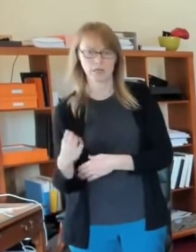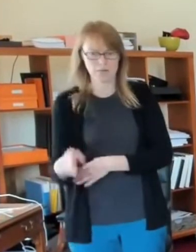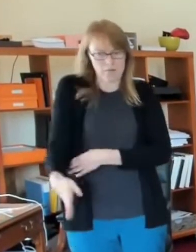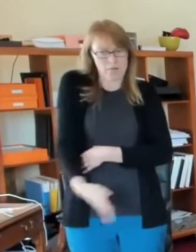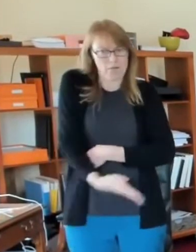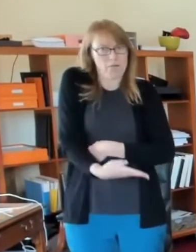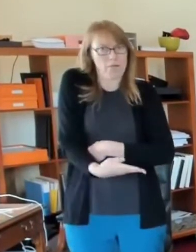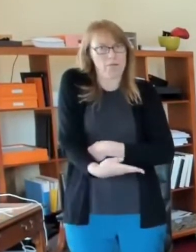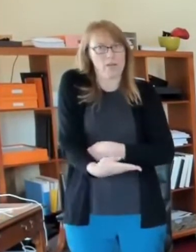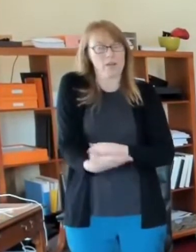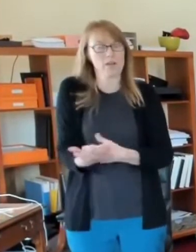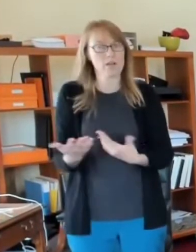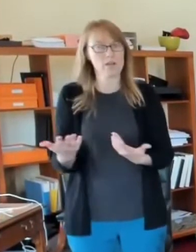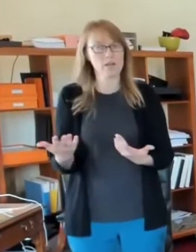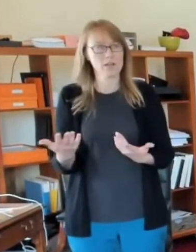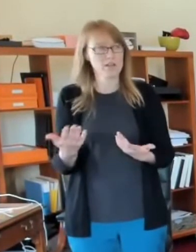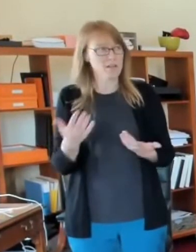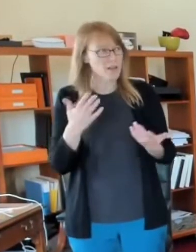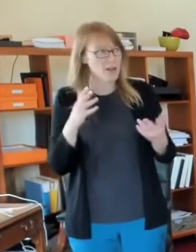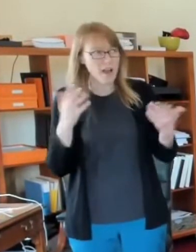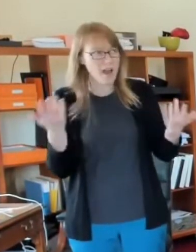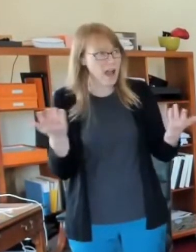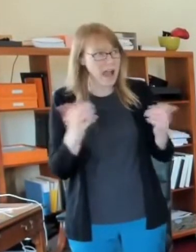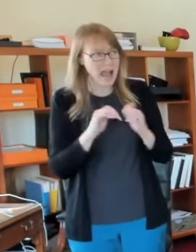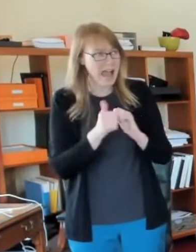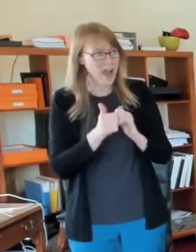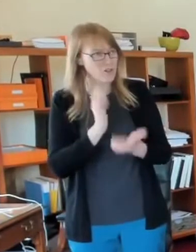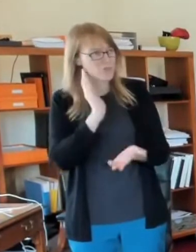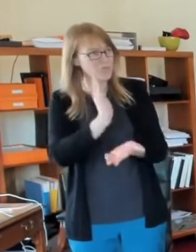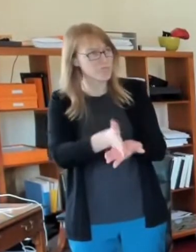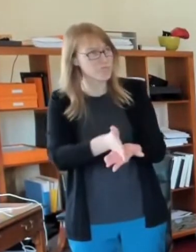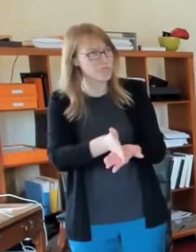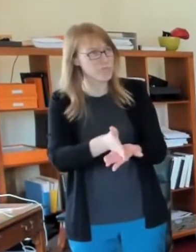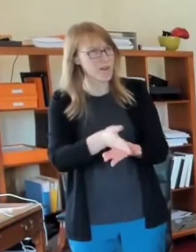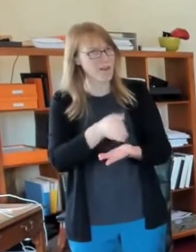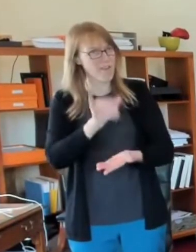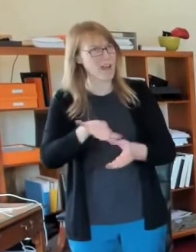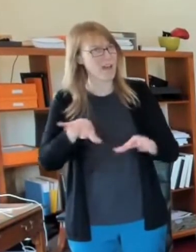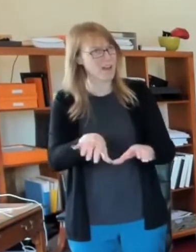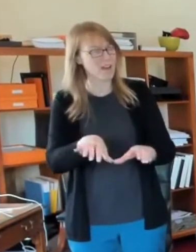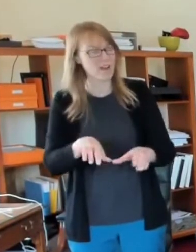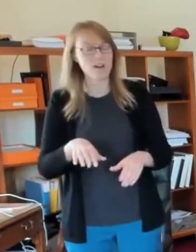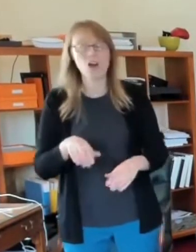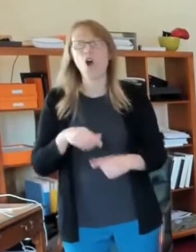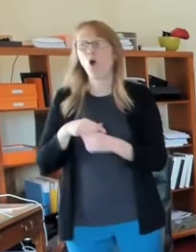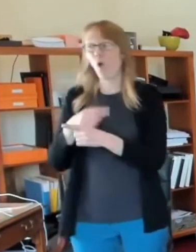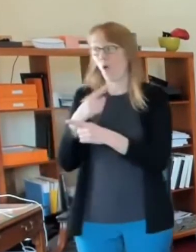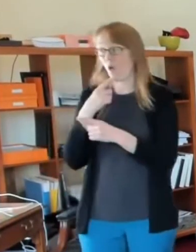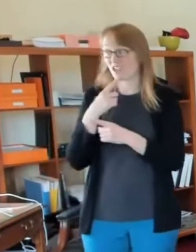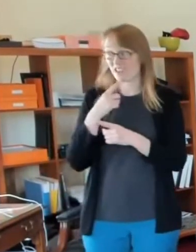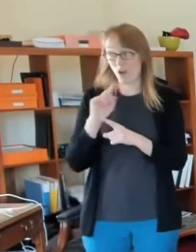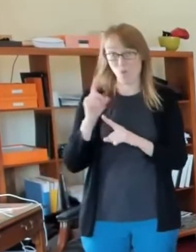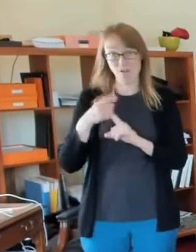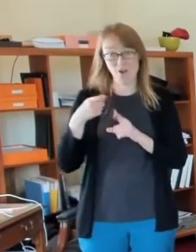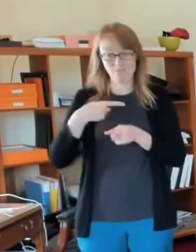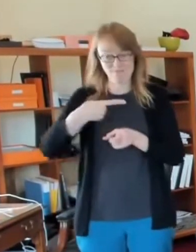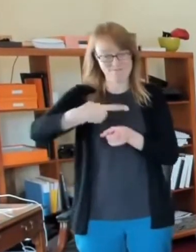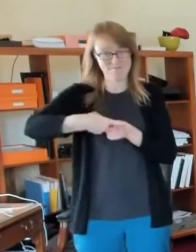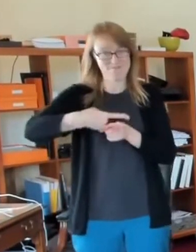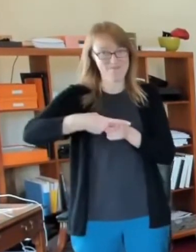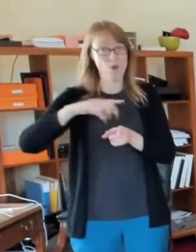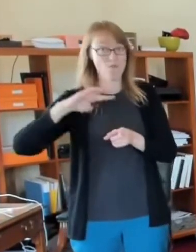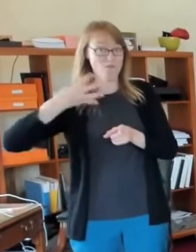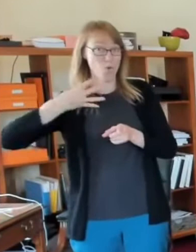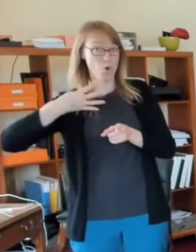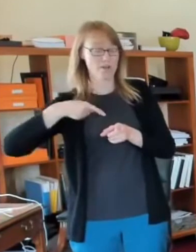activity. So 4th and Spruce, I know right where that is. And we've made some changes there with regard to